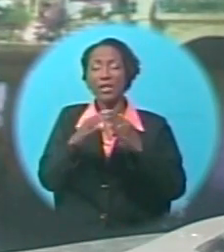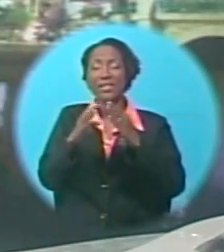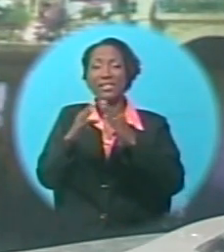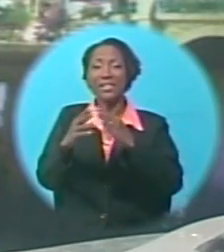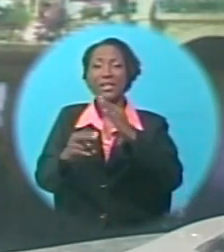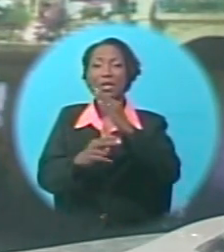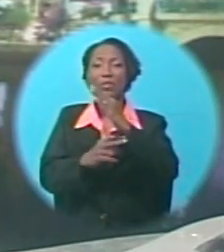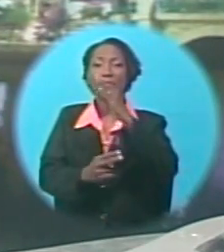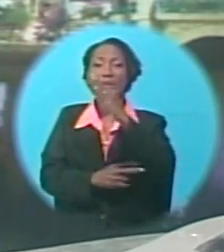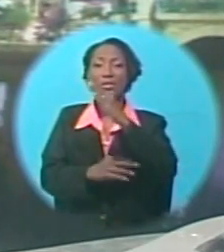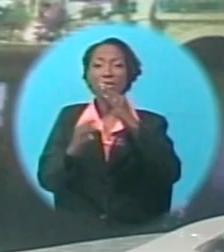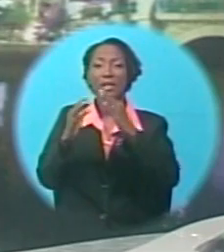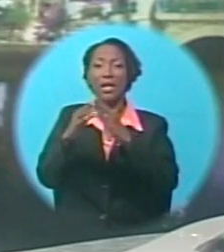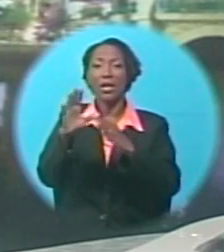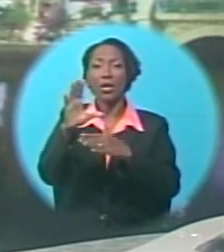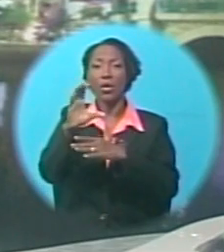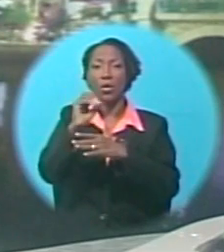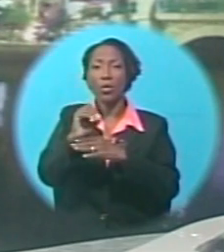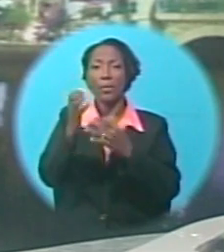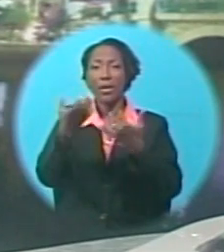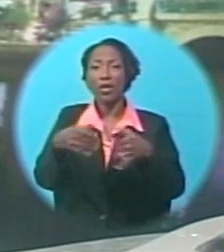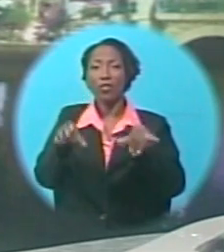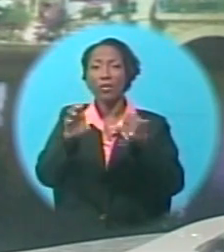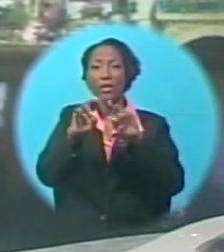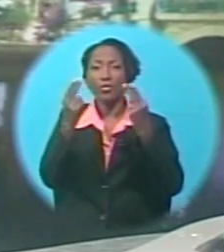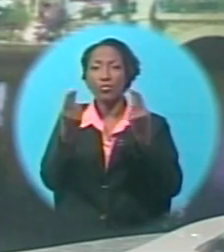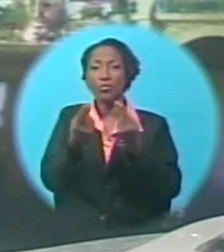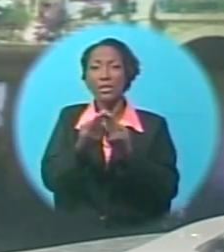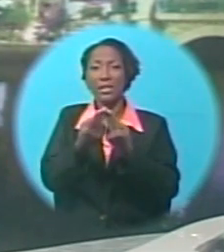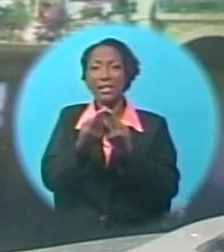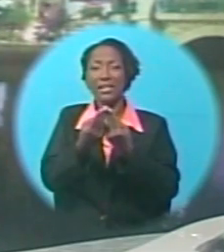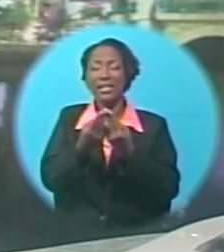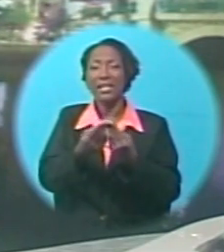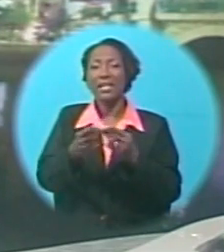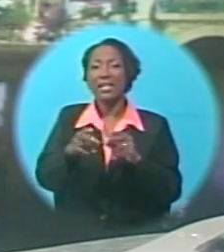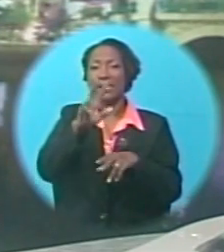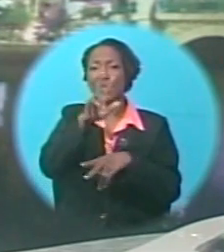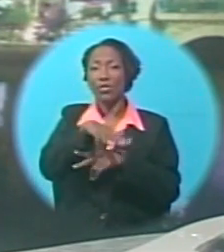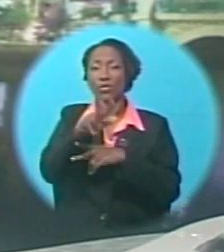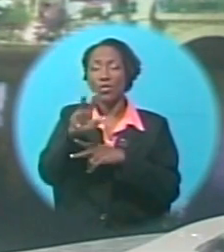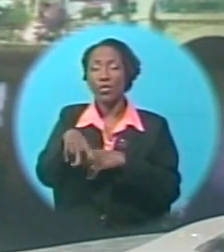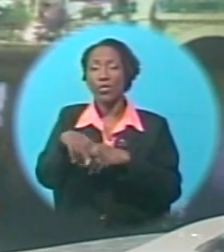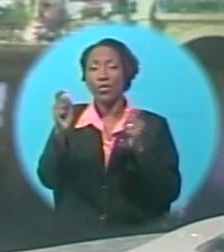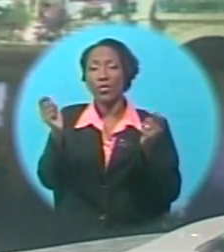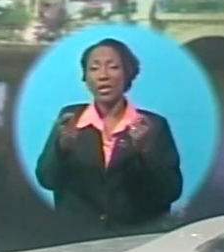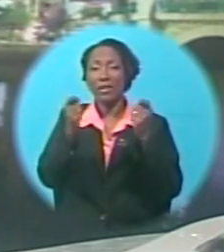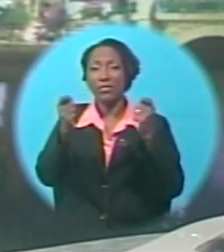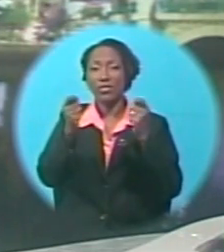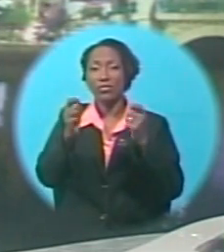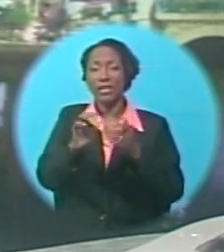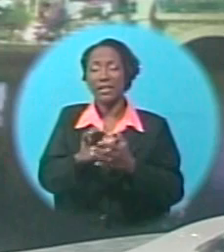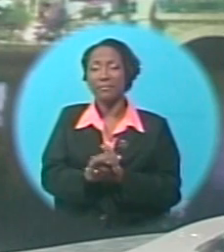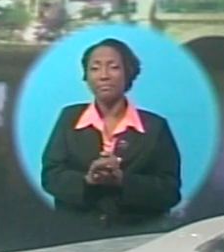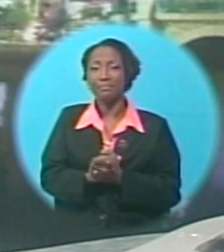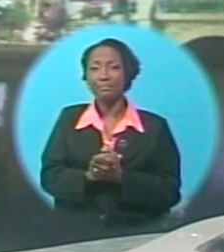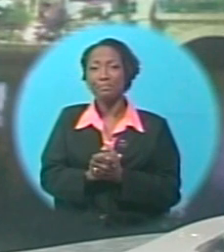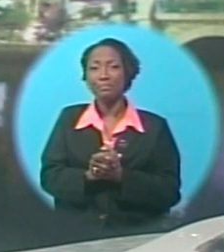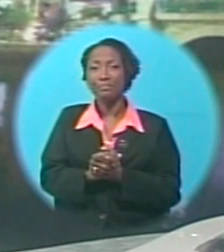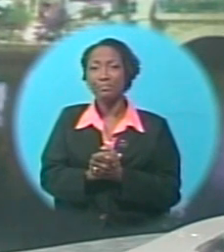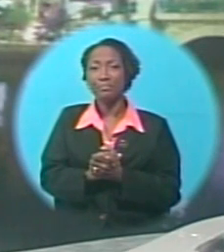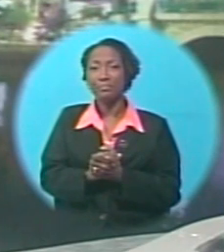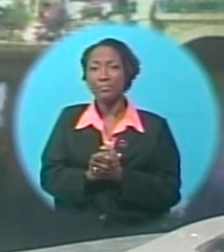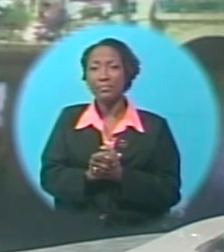of Bridgetown Cooperators Credit Union Limited as it marks its 33rd anniversary. 5 days after commemorating